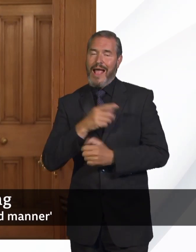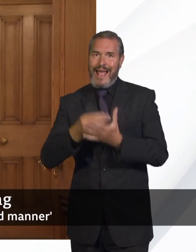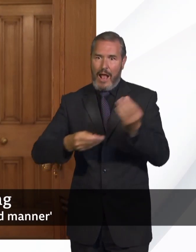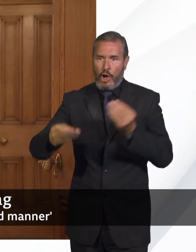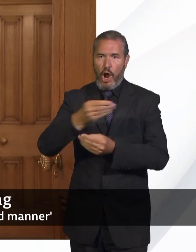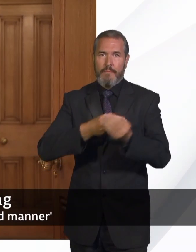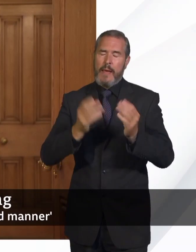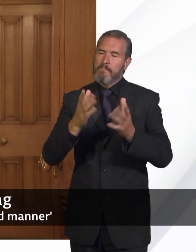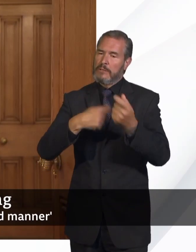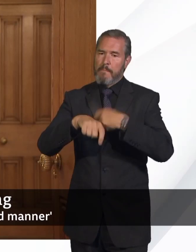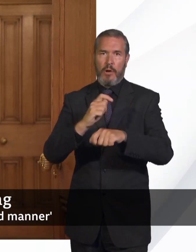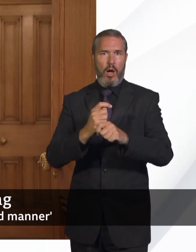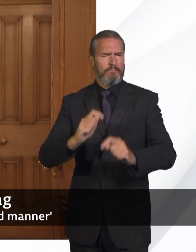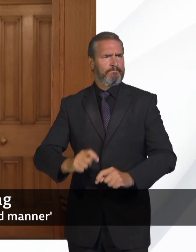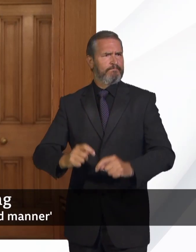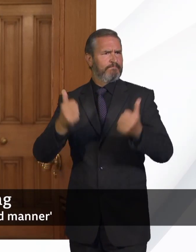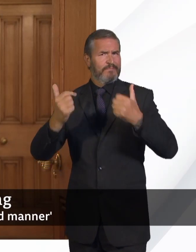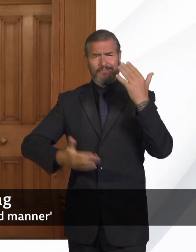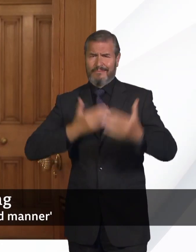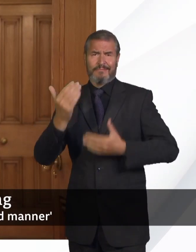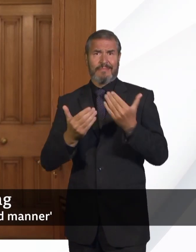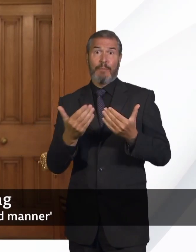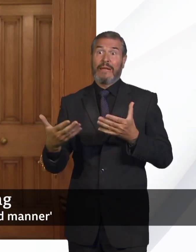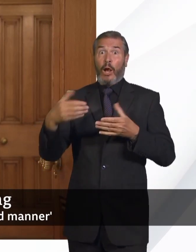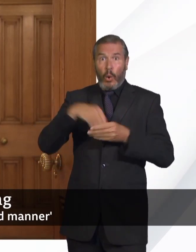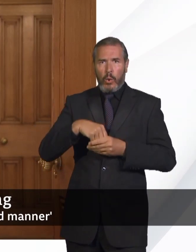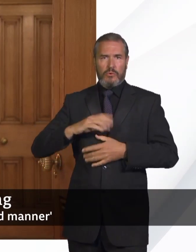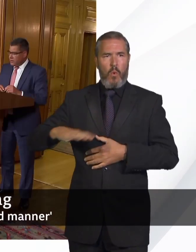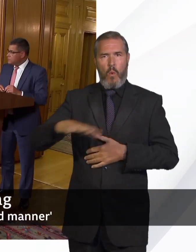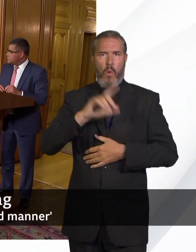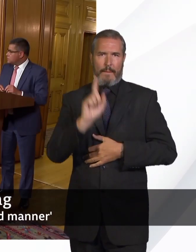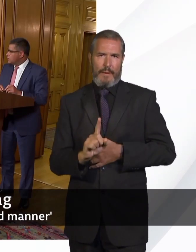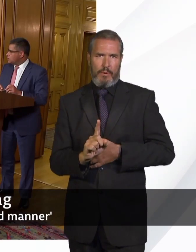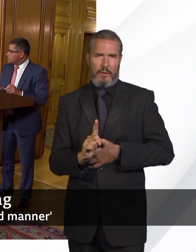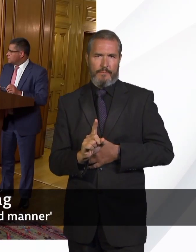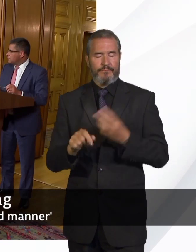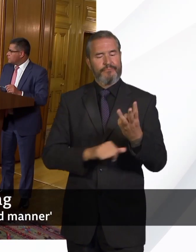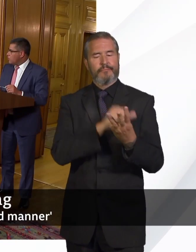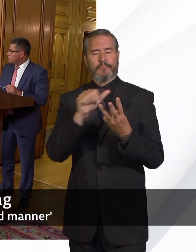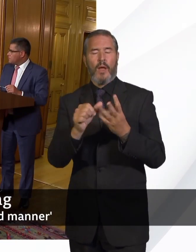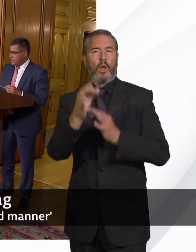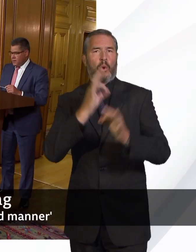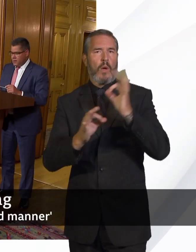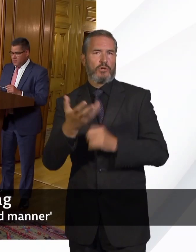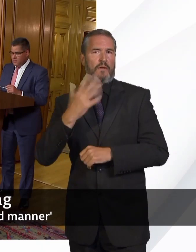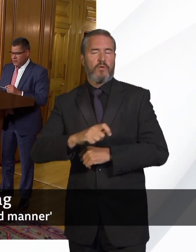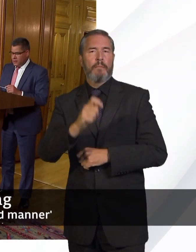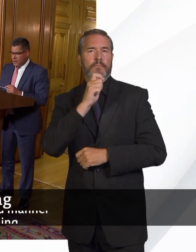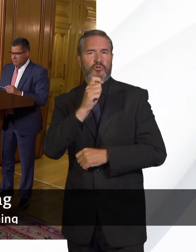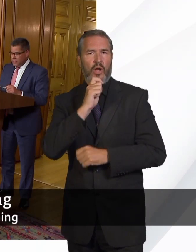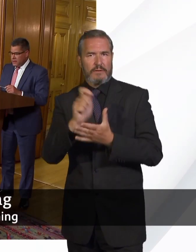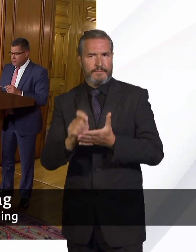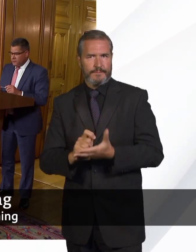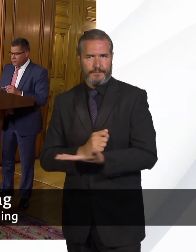economy, a green economy, and we want to make sure that it is also inclusive. I think we now move to questions from